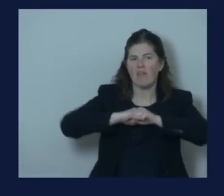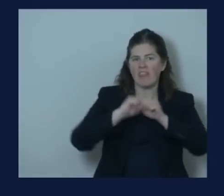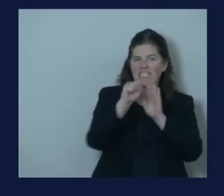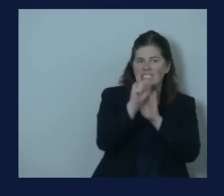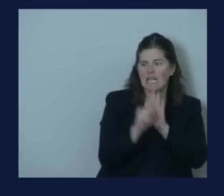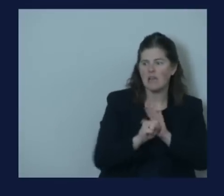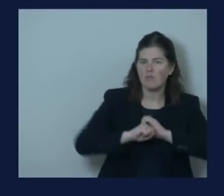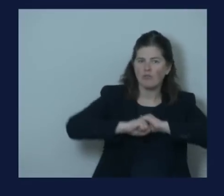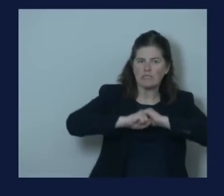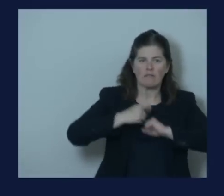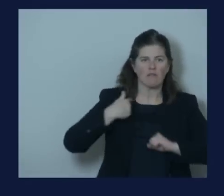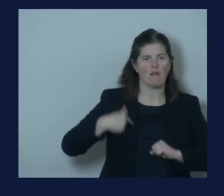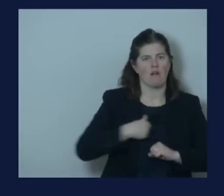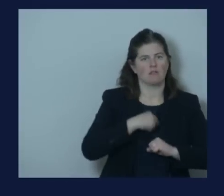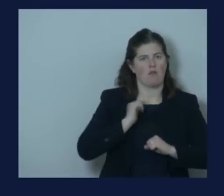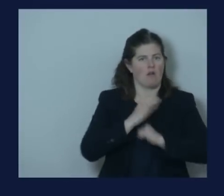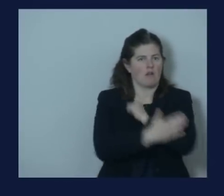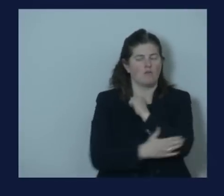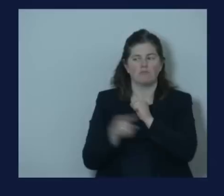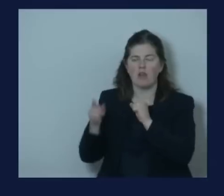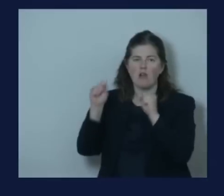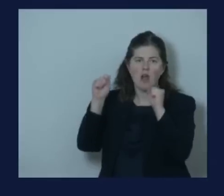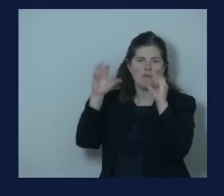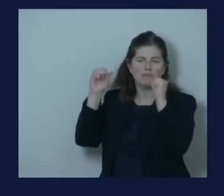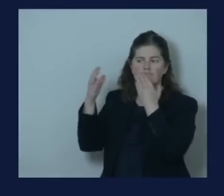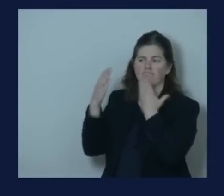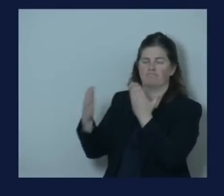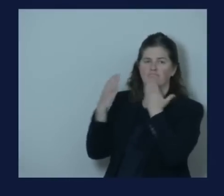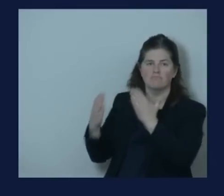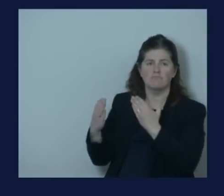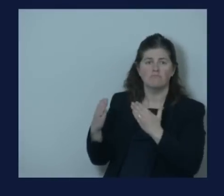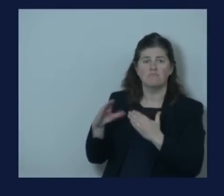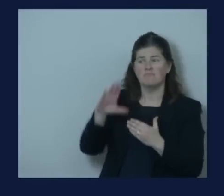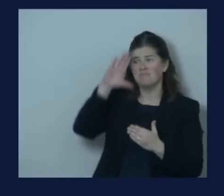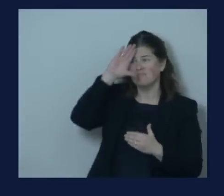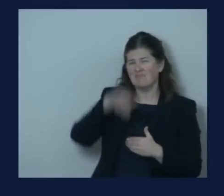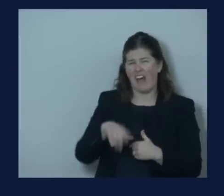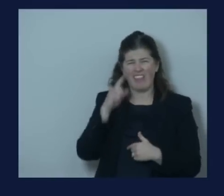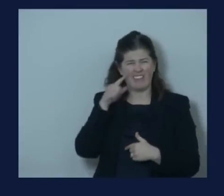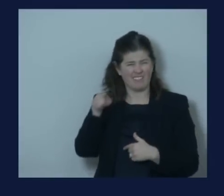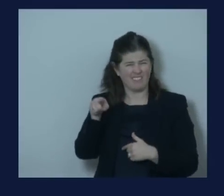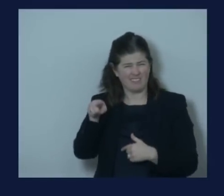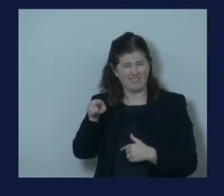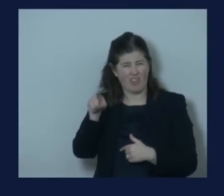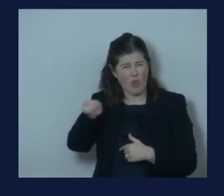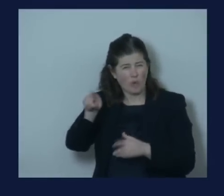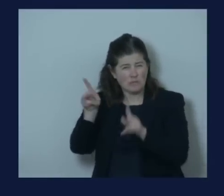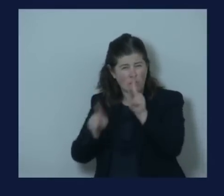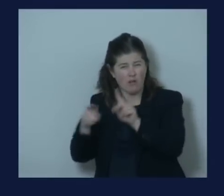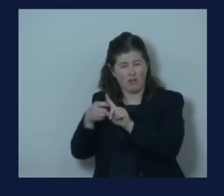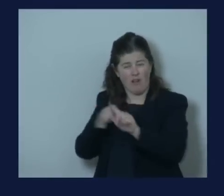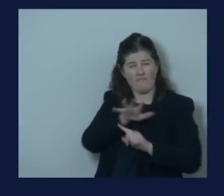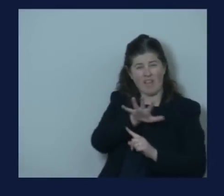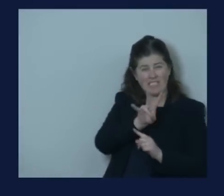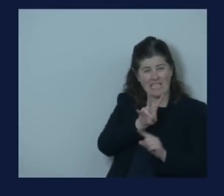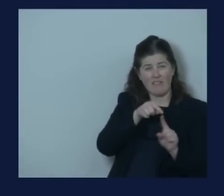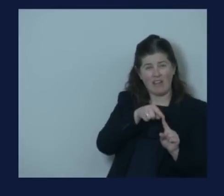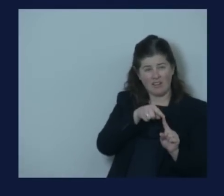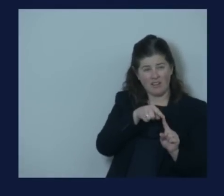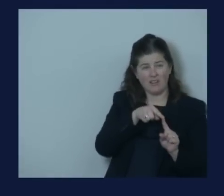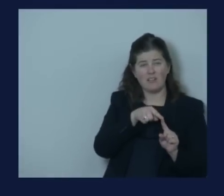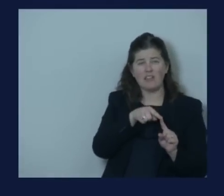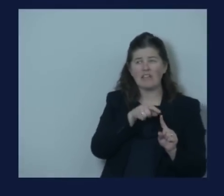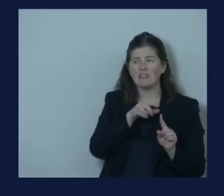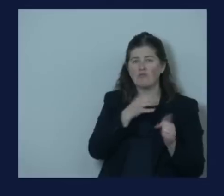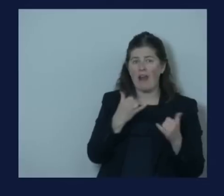and protecting us and our country. They're amazing. And I want to tell you that I think 57 of these individuals are in, for example,